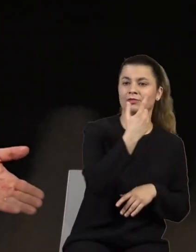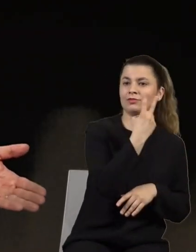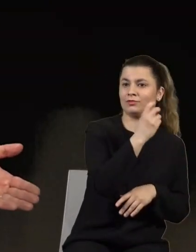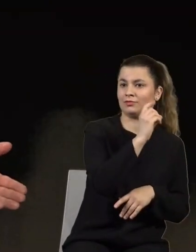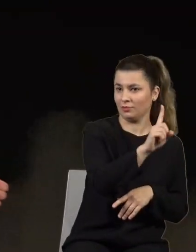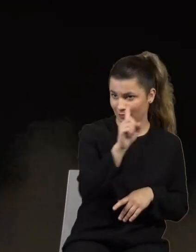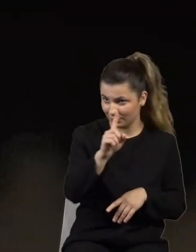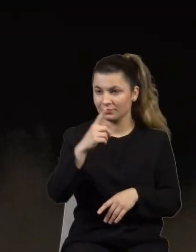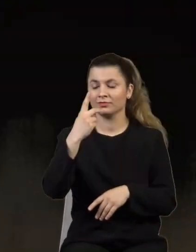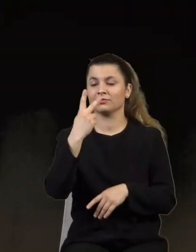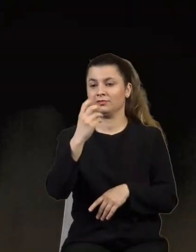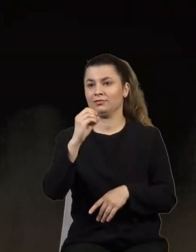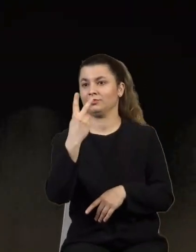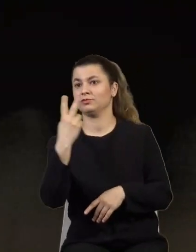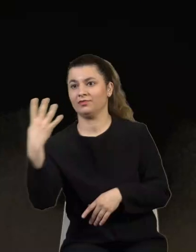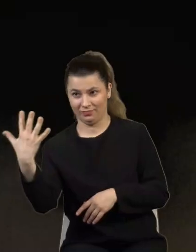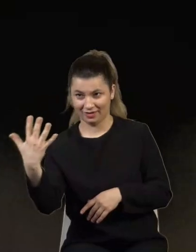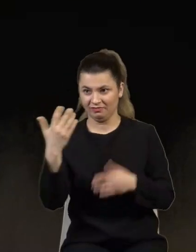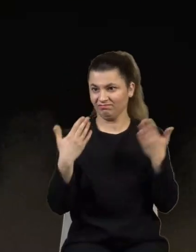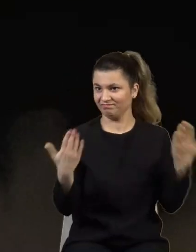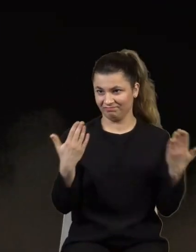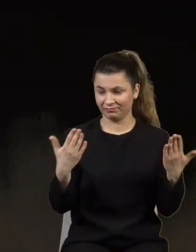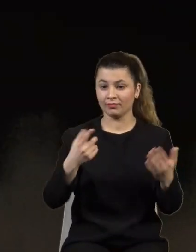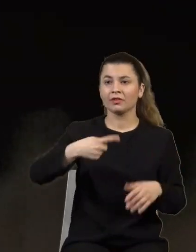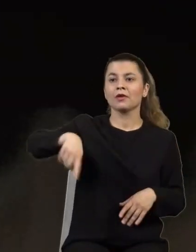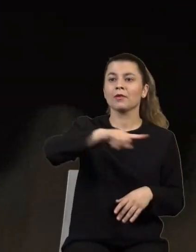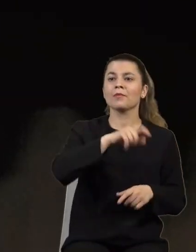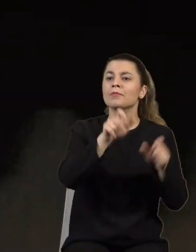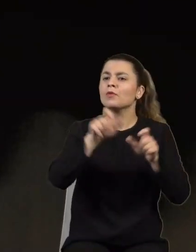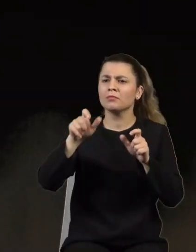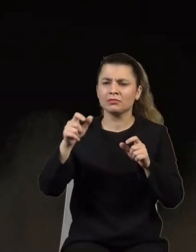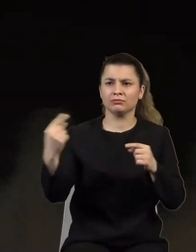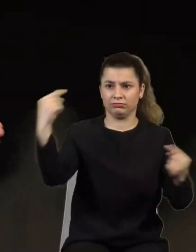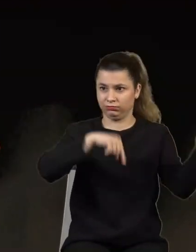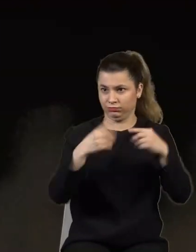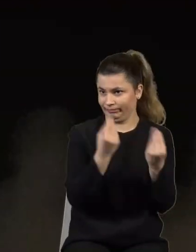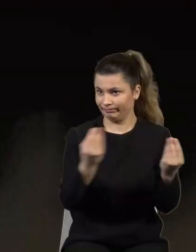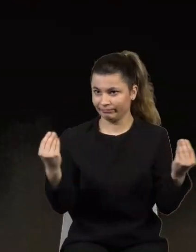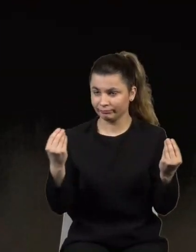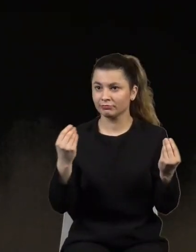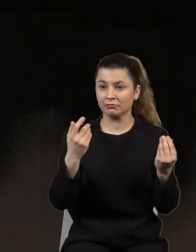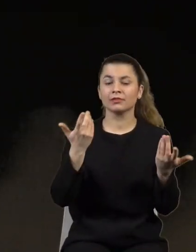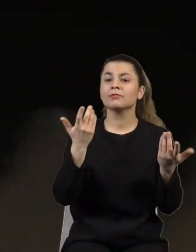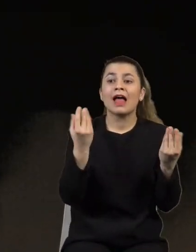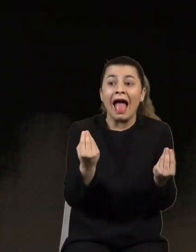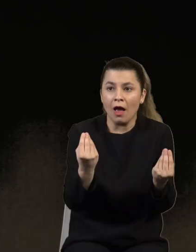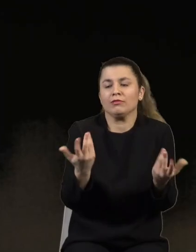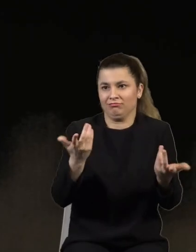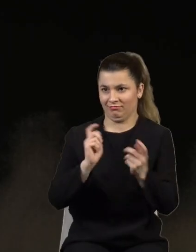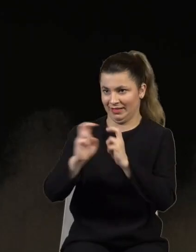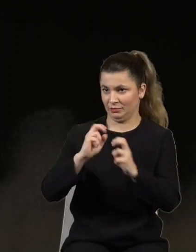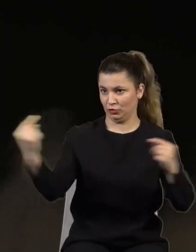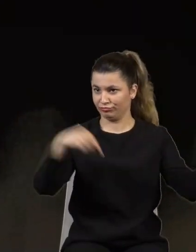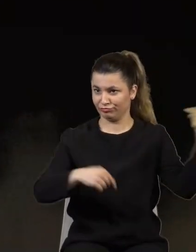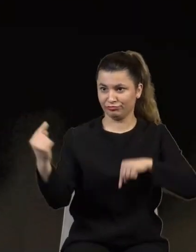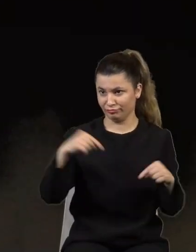public transport in Krakow. Many of you will use it today in the evening, will use it tomorrow.